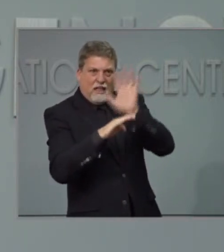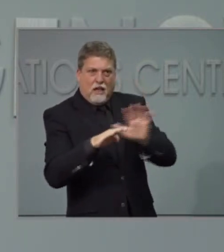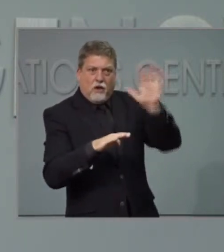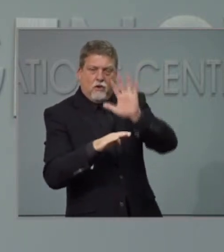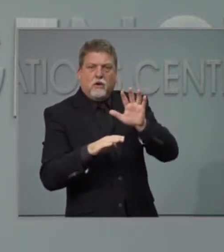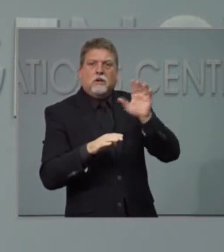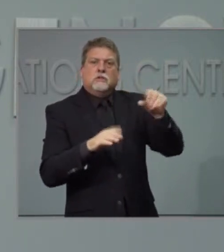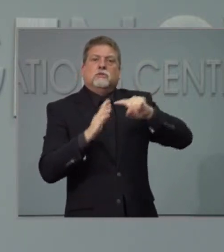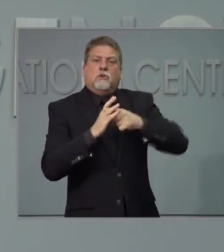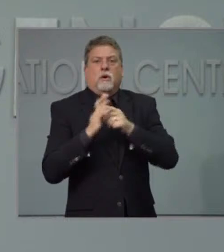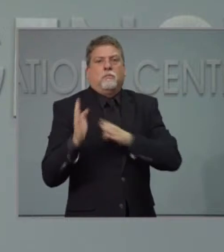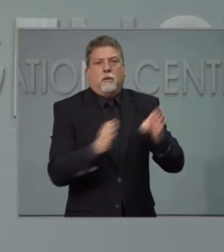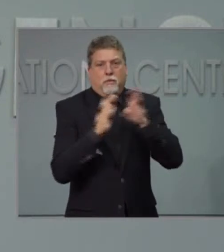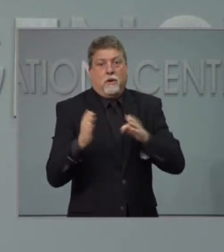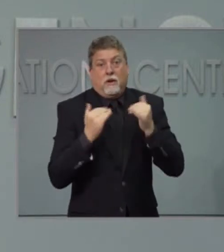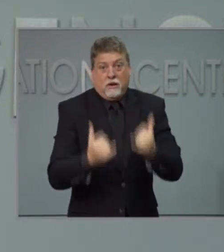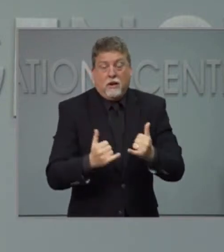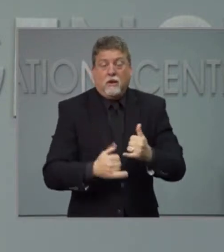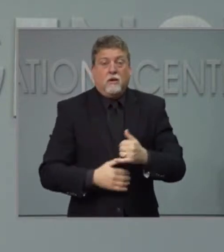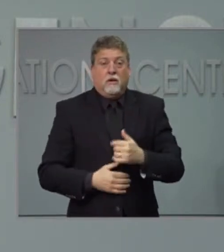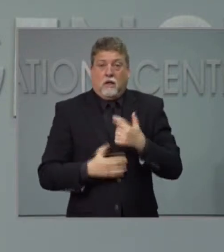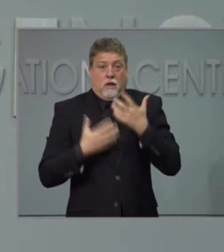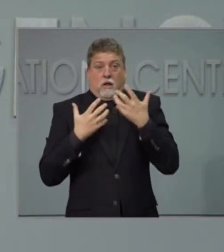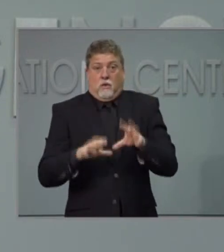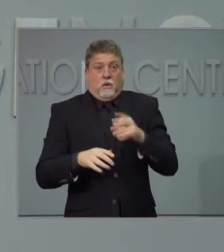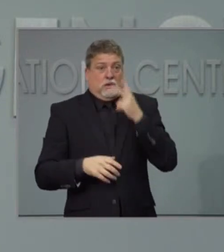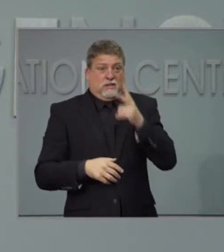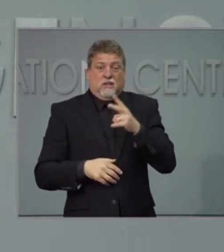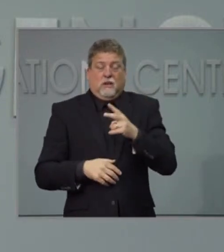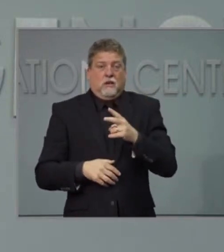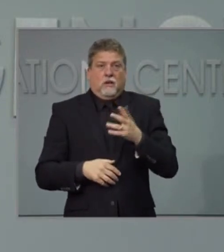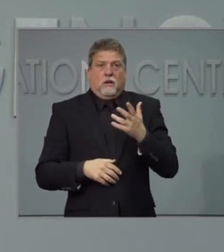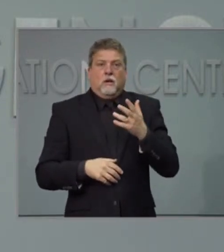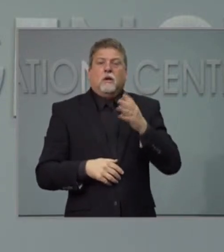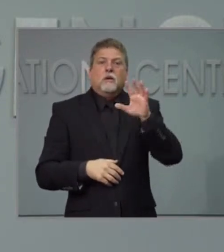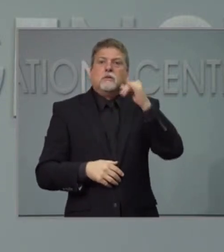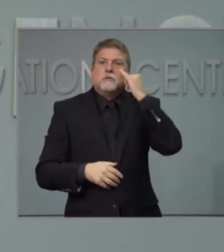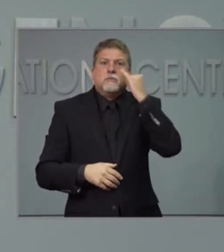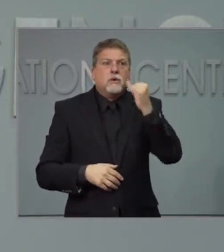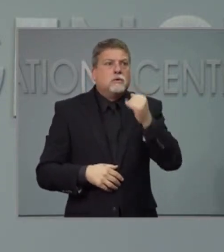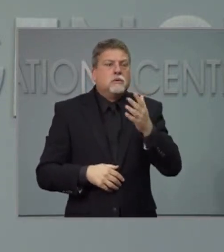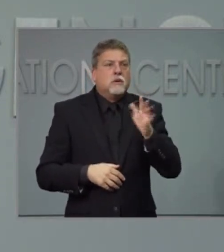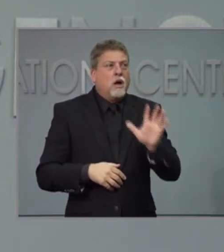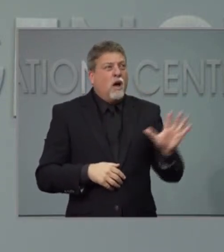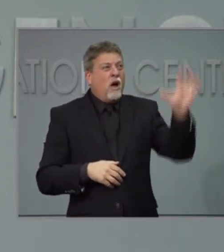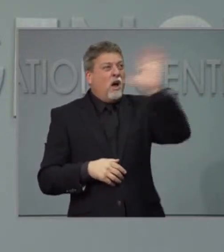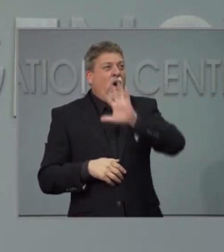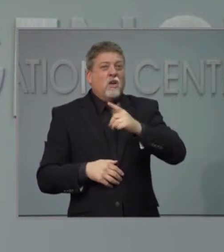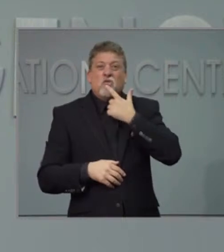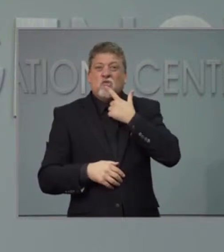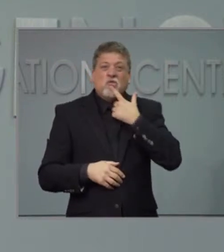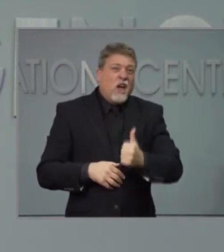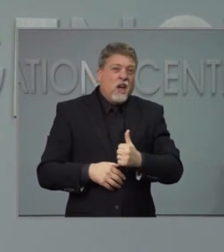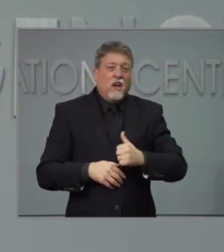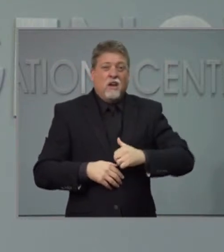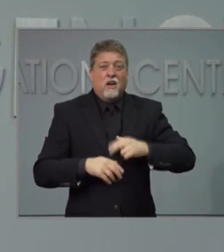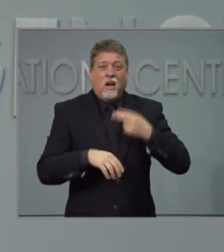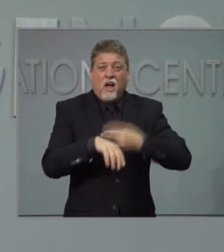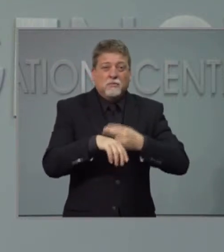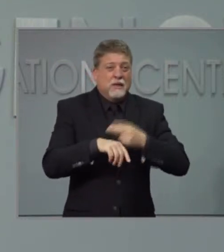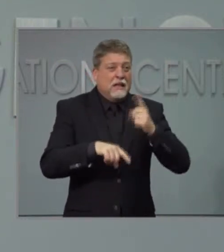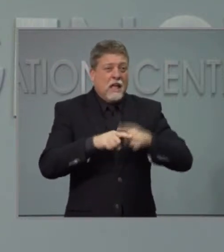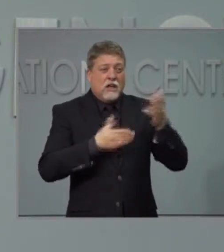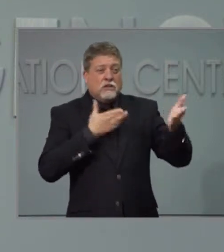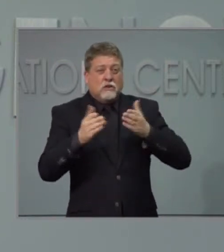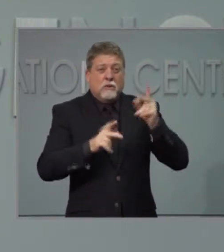actions that they need to do, because we don't want to see any part of our state be overstretched in their capacity to be able to serve folks in